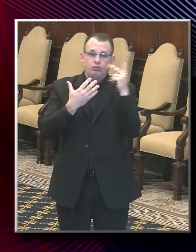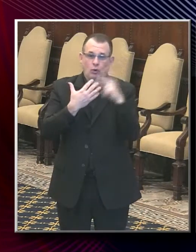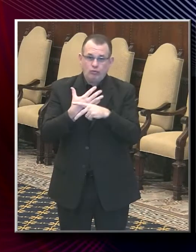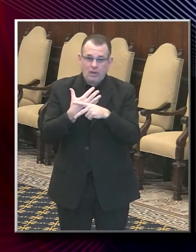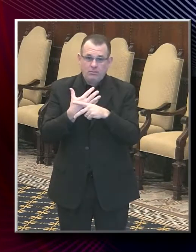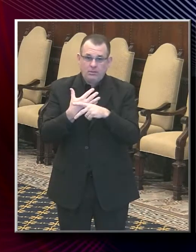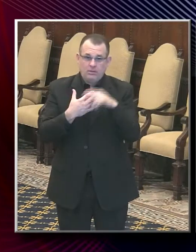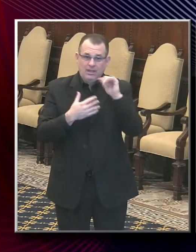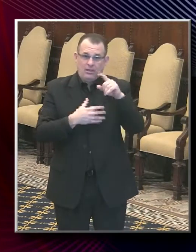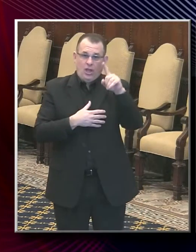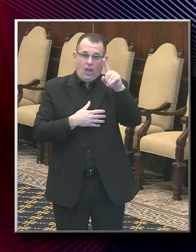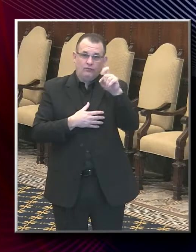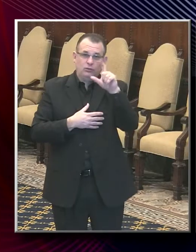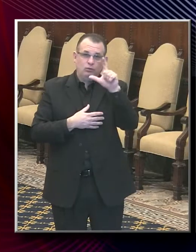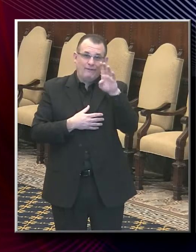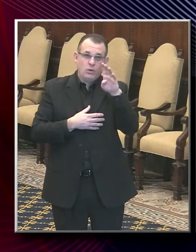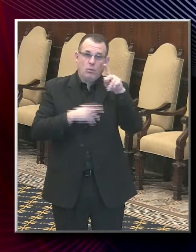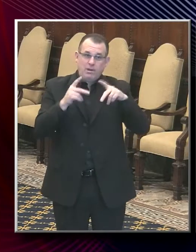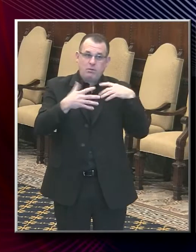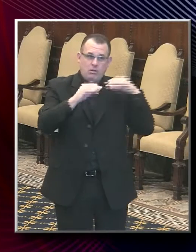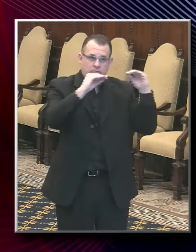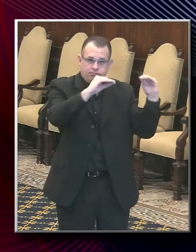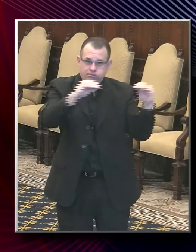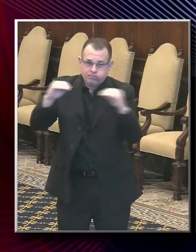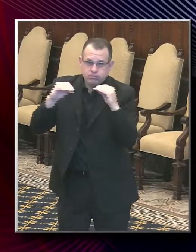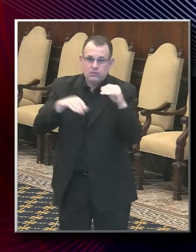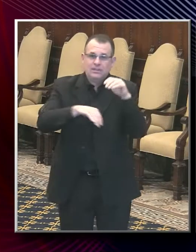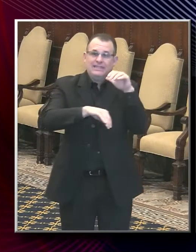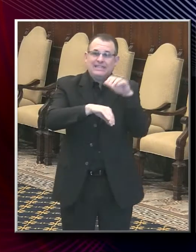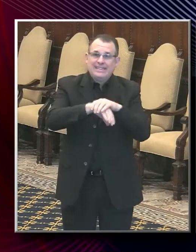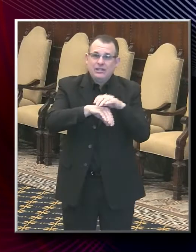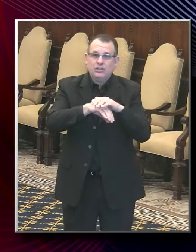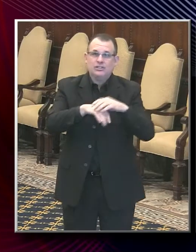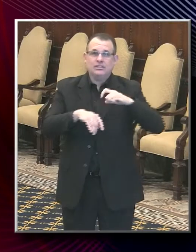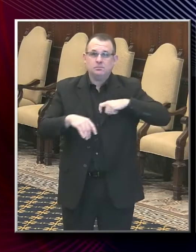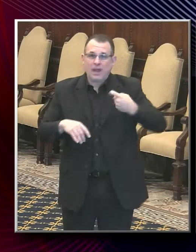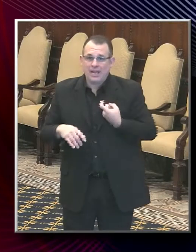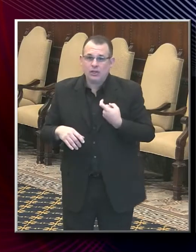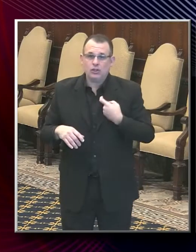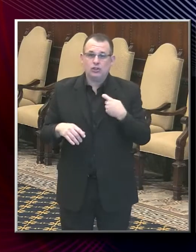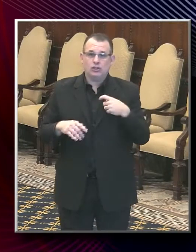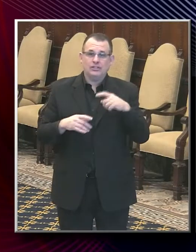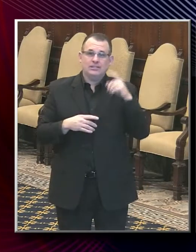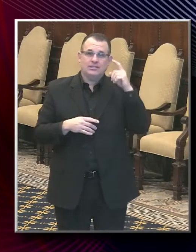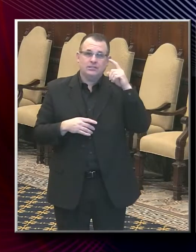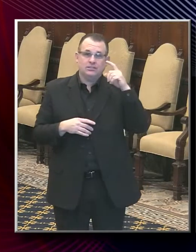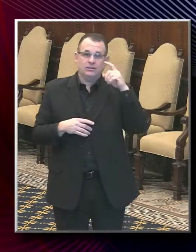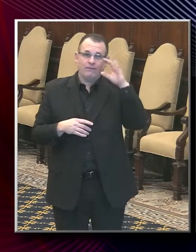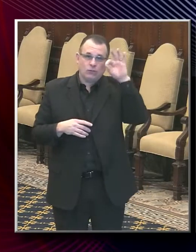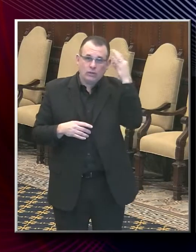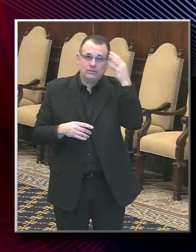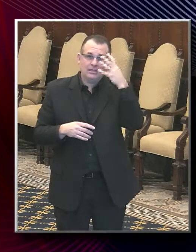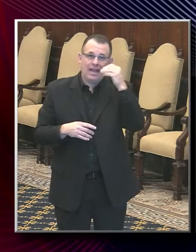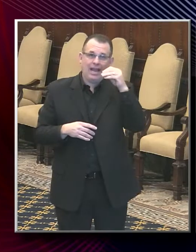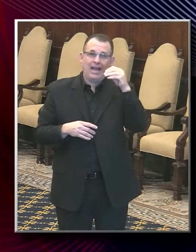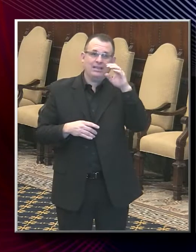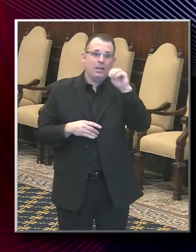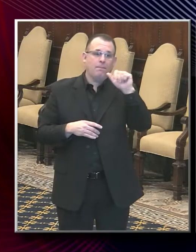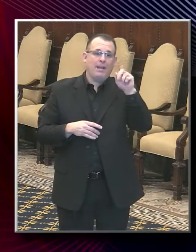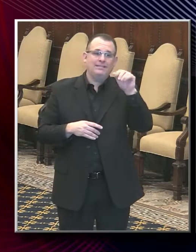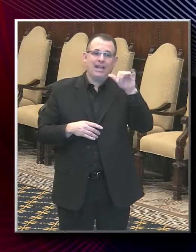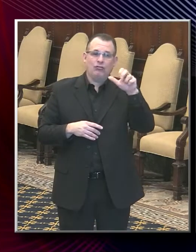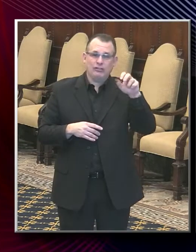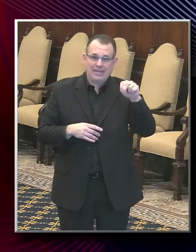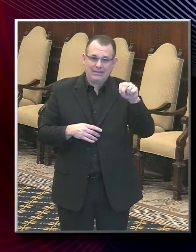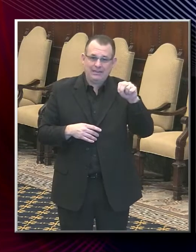in English, Mandarin, Spanish, and French. The COVID-19 Community Response Captains are trusted messengers